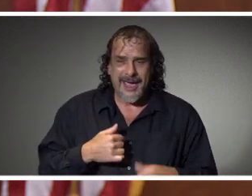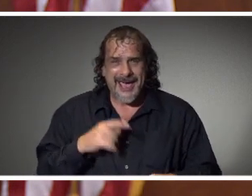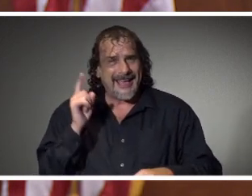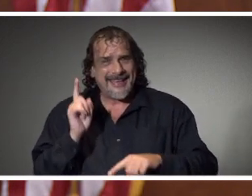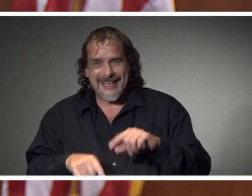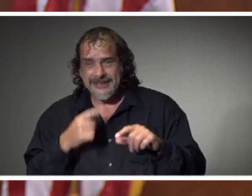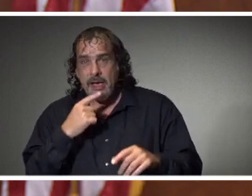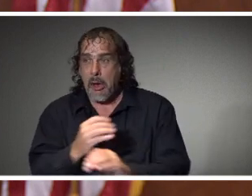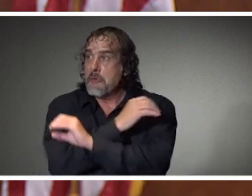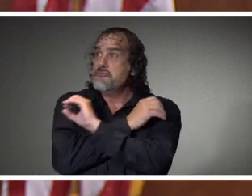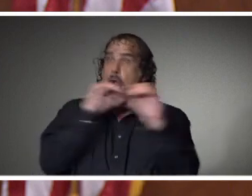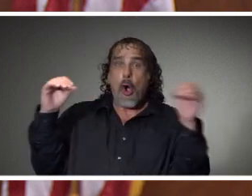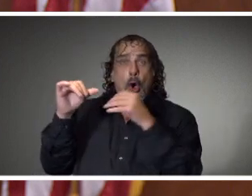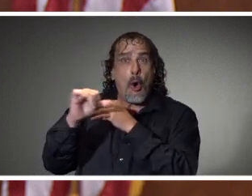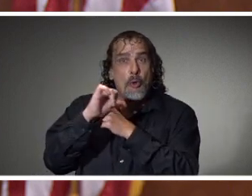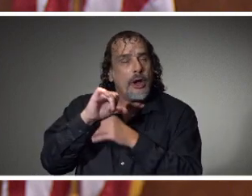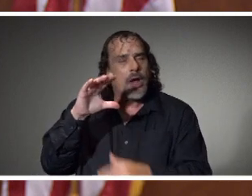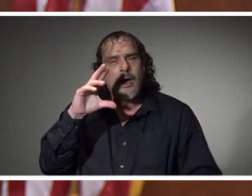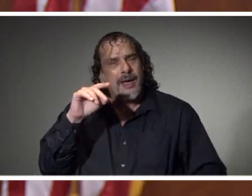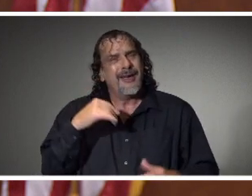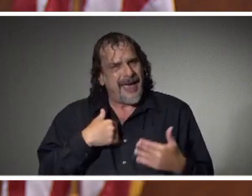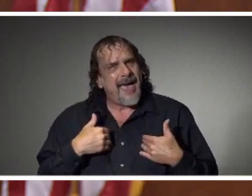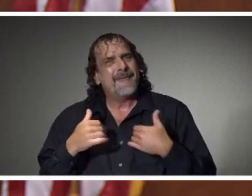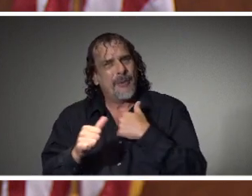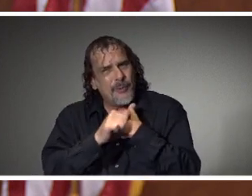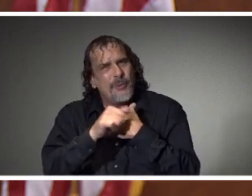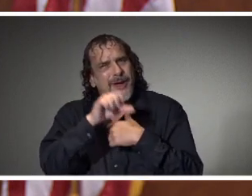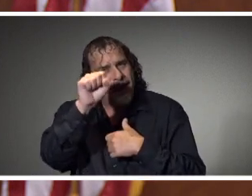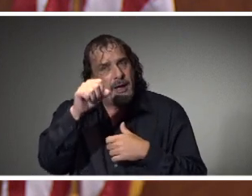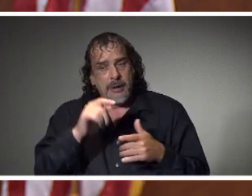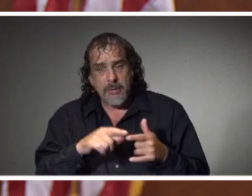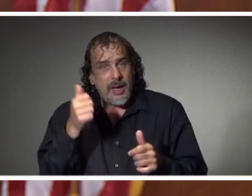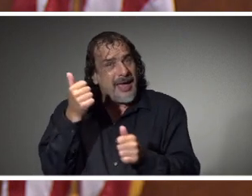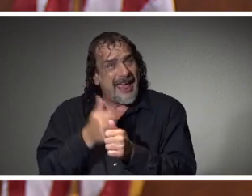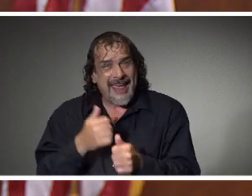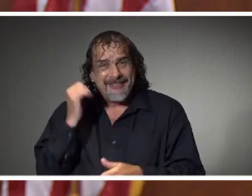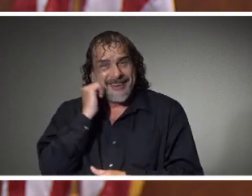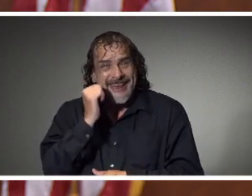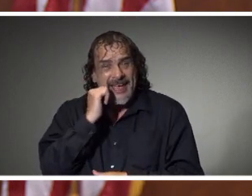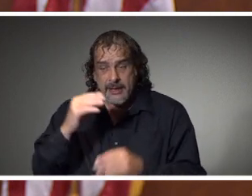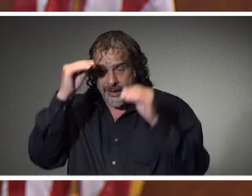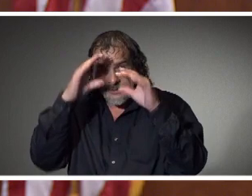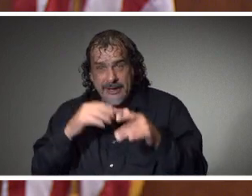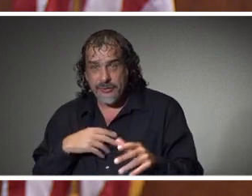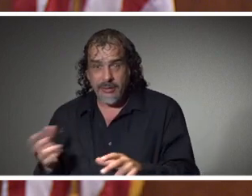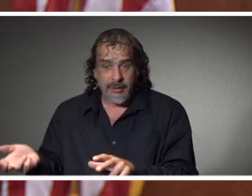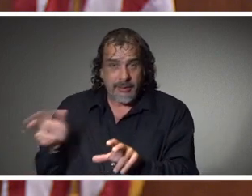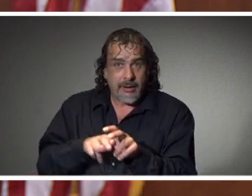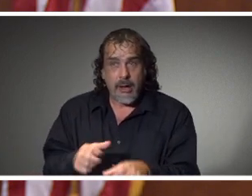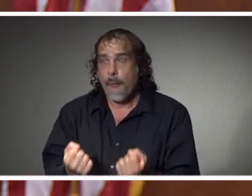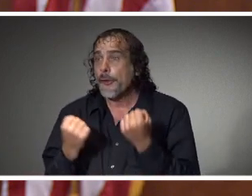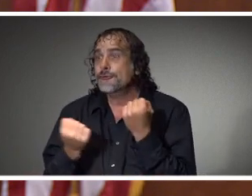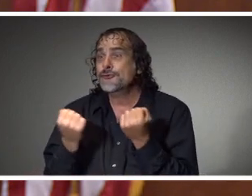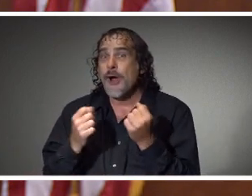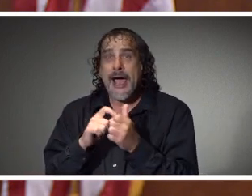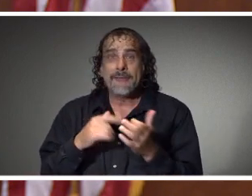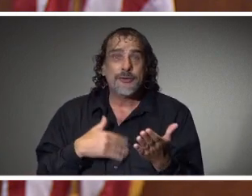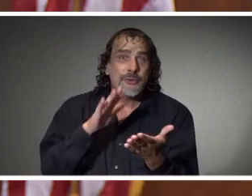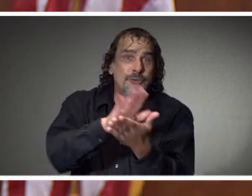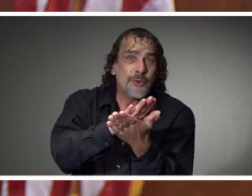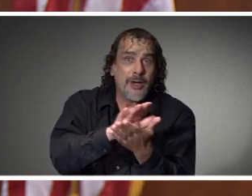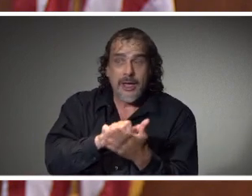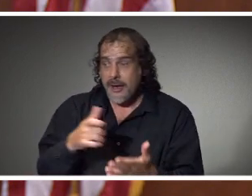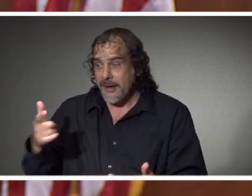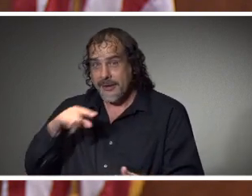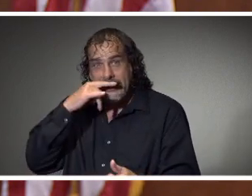there are no risks, but I can also tell you that every single teacher who gets up and drives to school, and quite frankly, every kid that rides on a